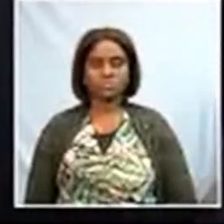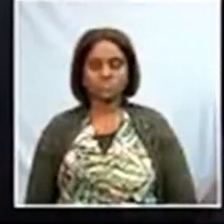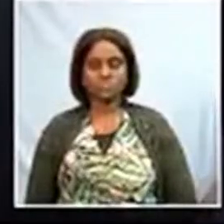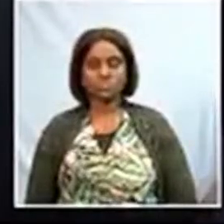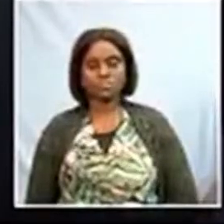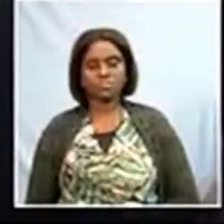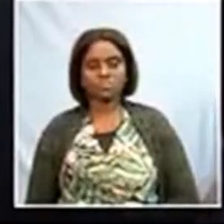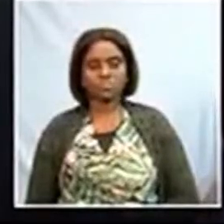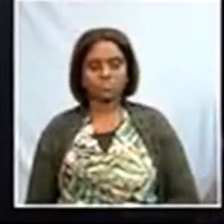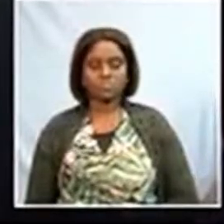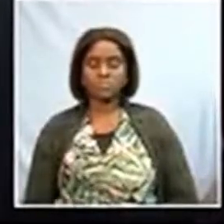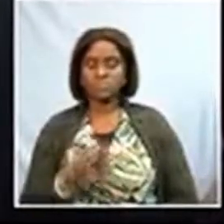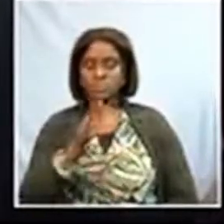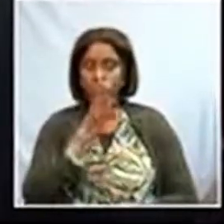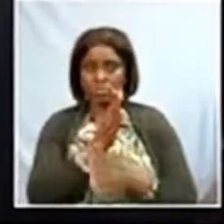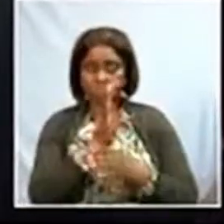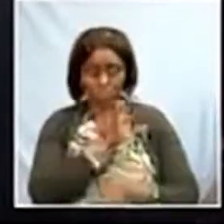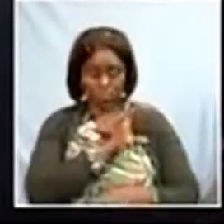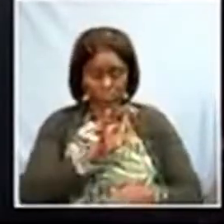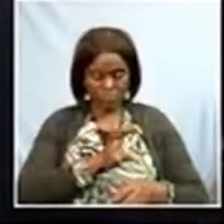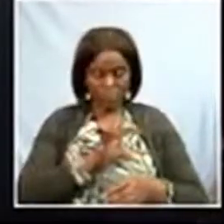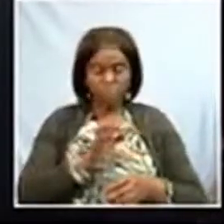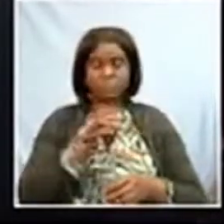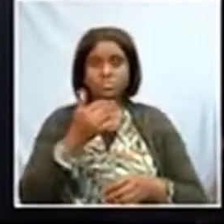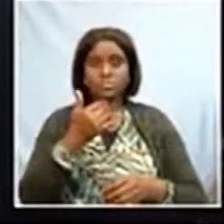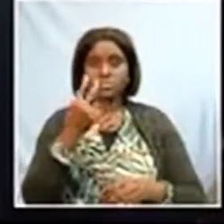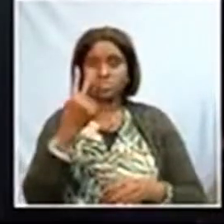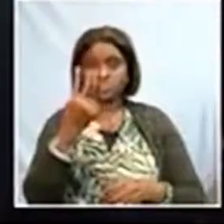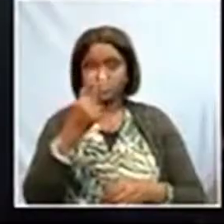drilled two dry boreholes.